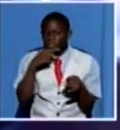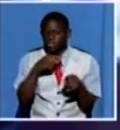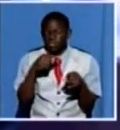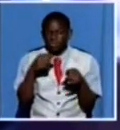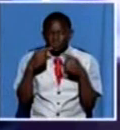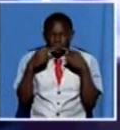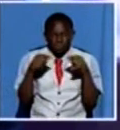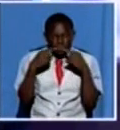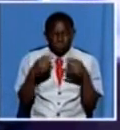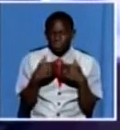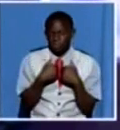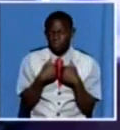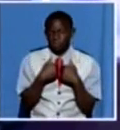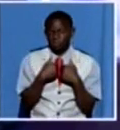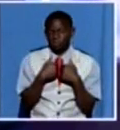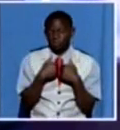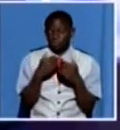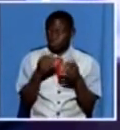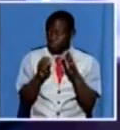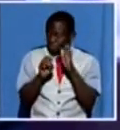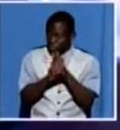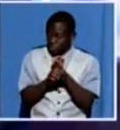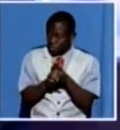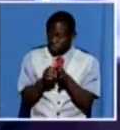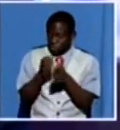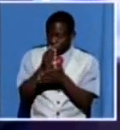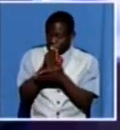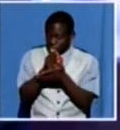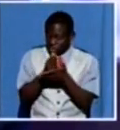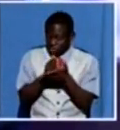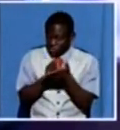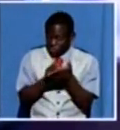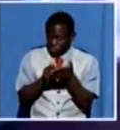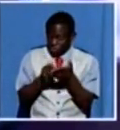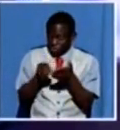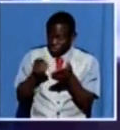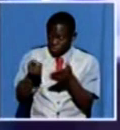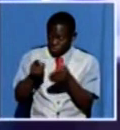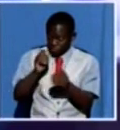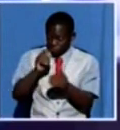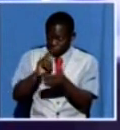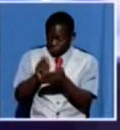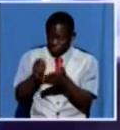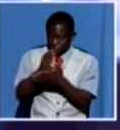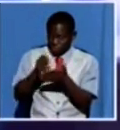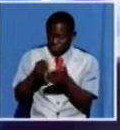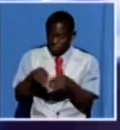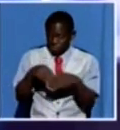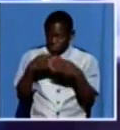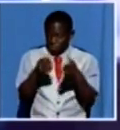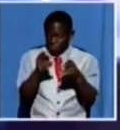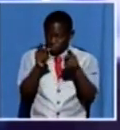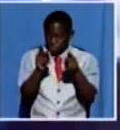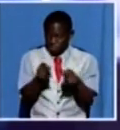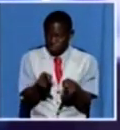up some figures and then you pass it on to somebody to go and speak about it, you are not even making the person who